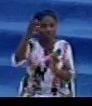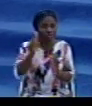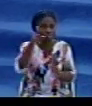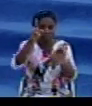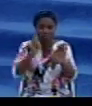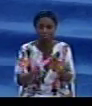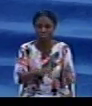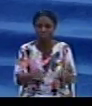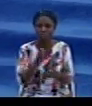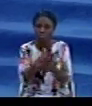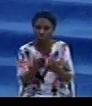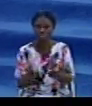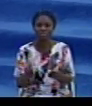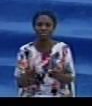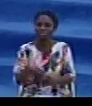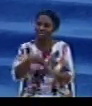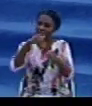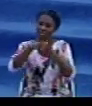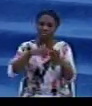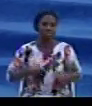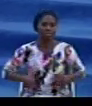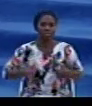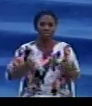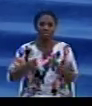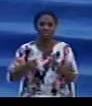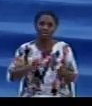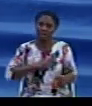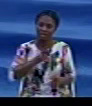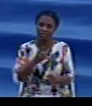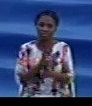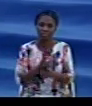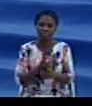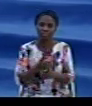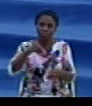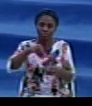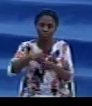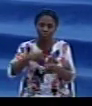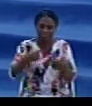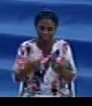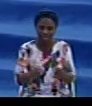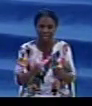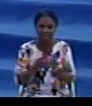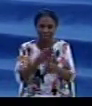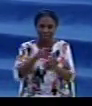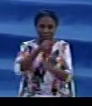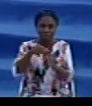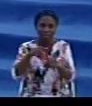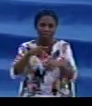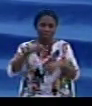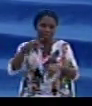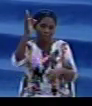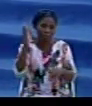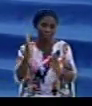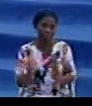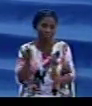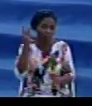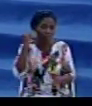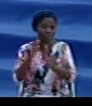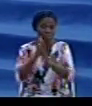hand. You know, I just felt like, okay, let me just stretch my hand. I stretched my hand. Every